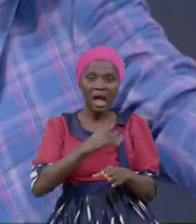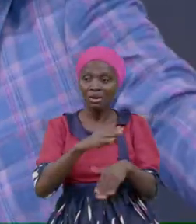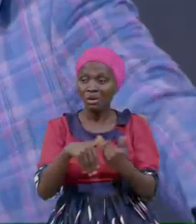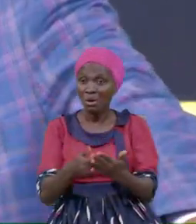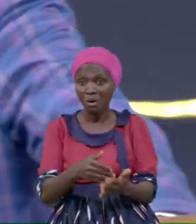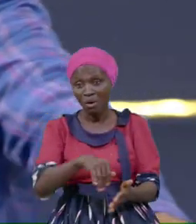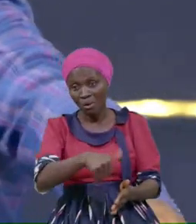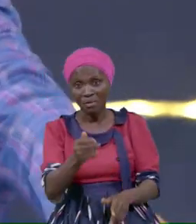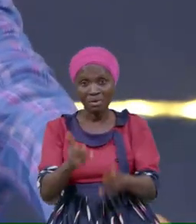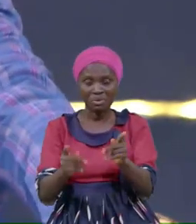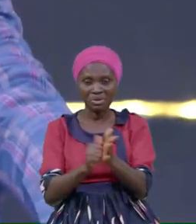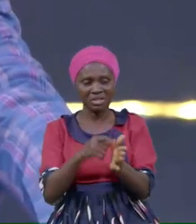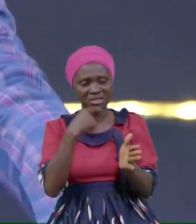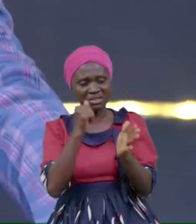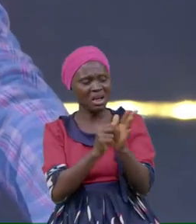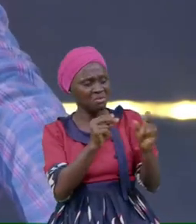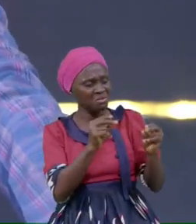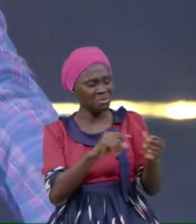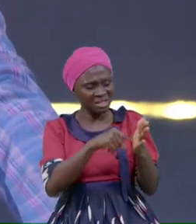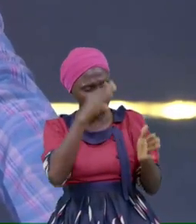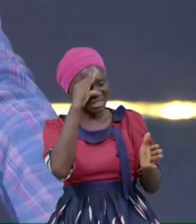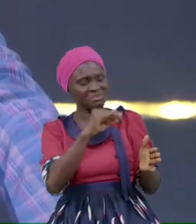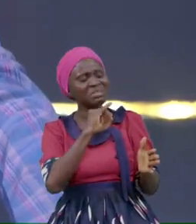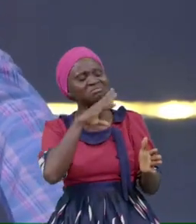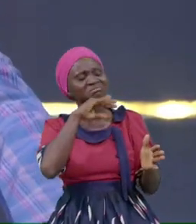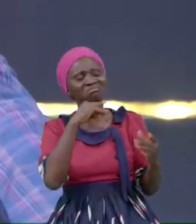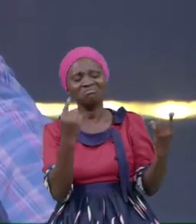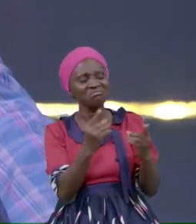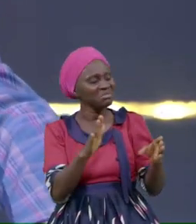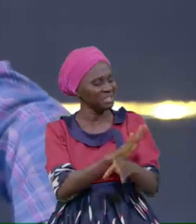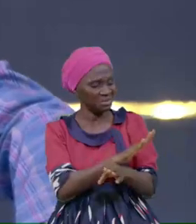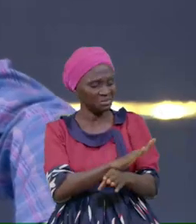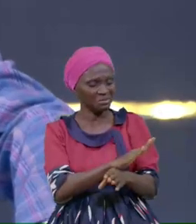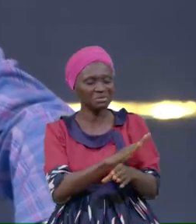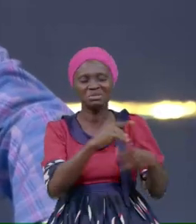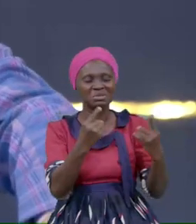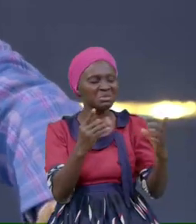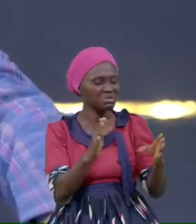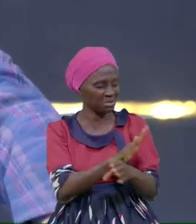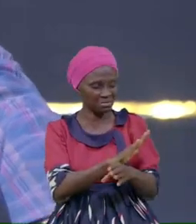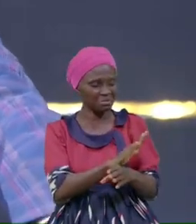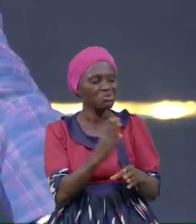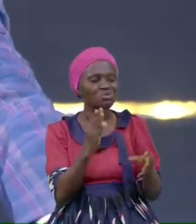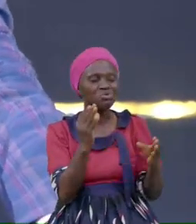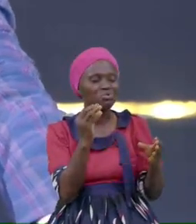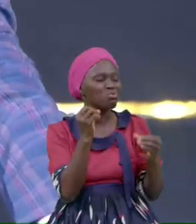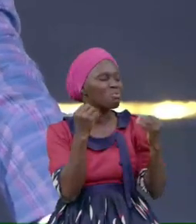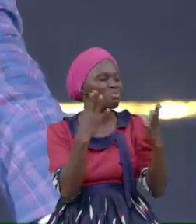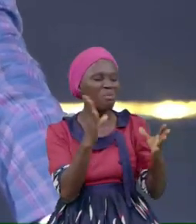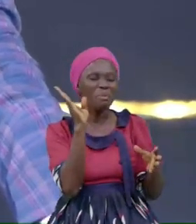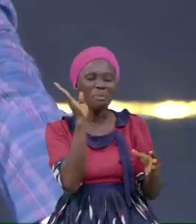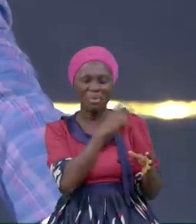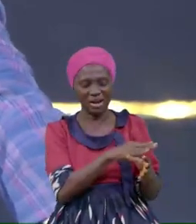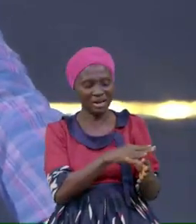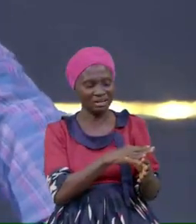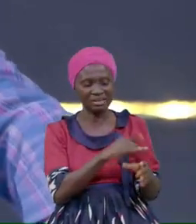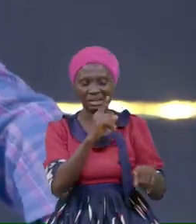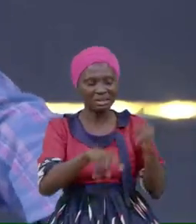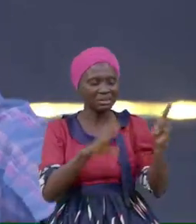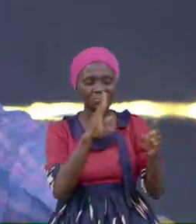enough for salvation. It's too dirty, too sinful. It's too bad. The Almighty